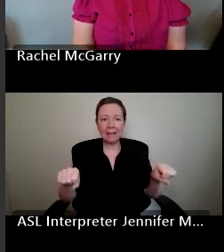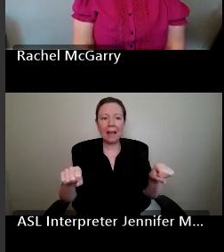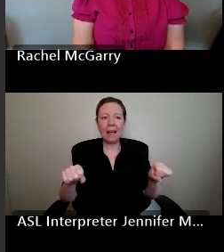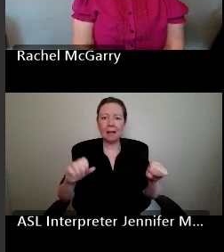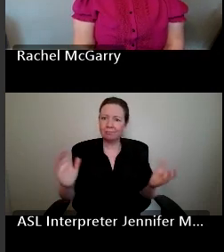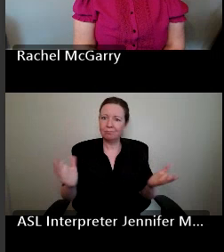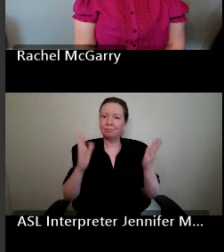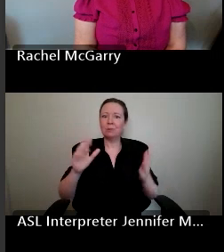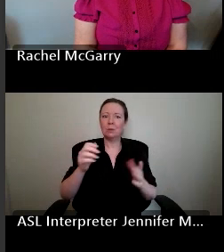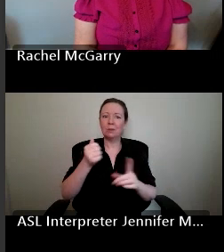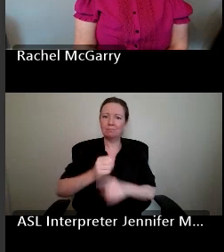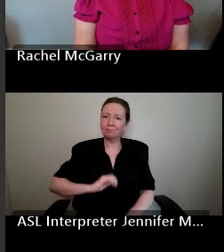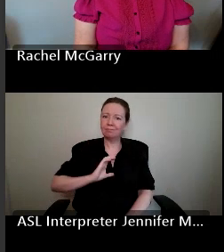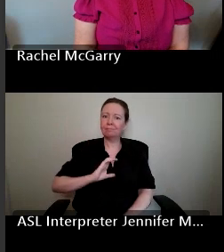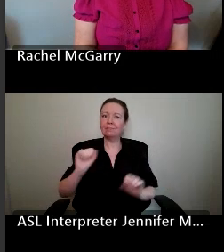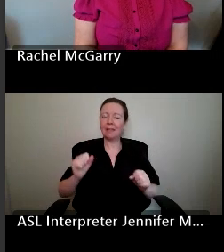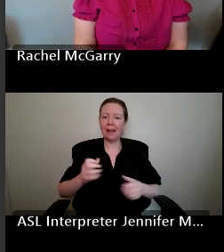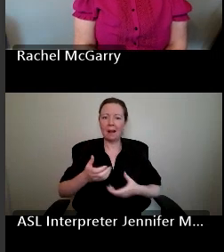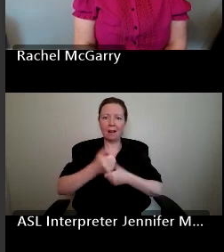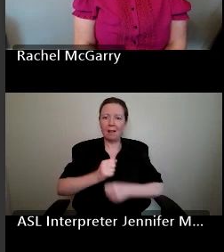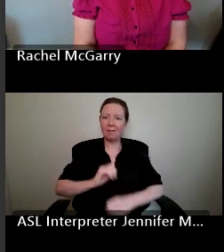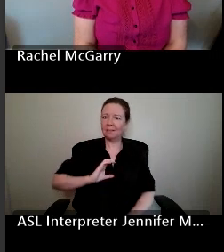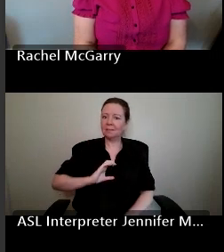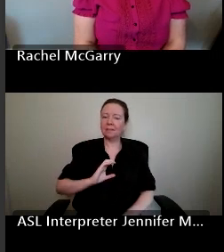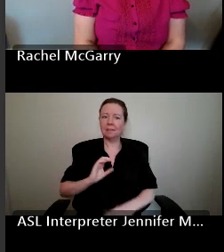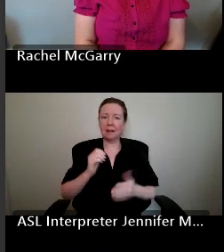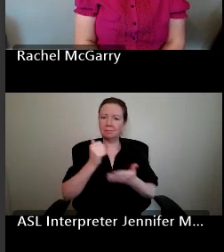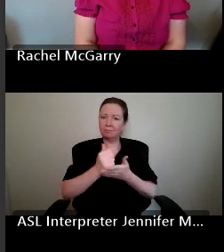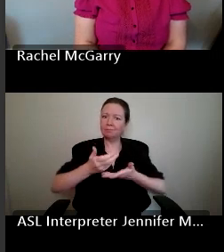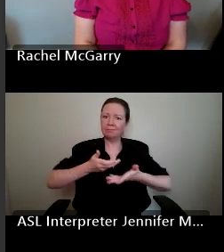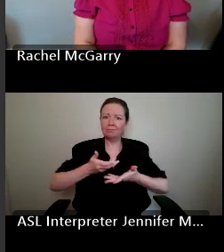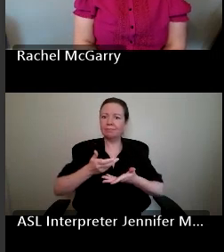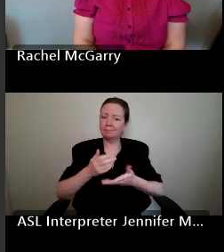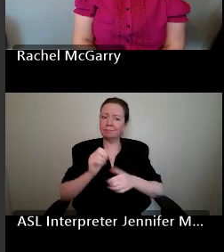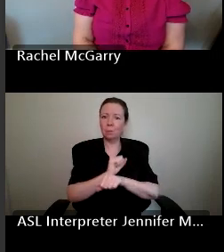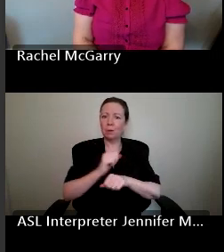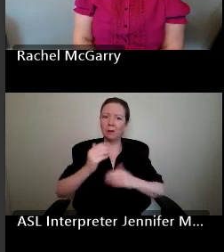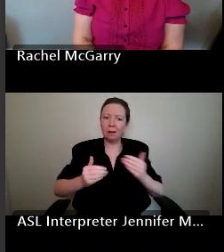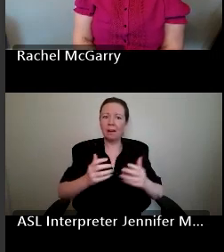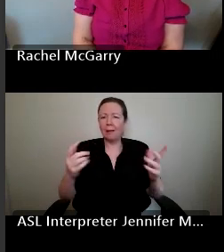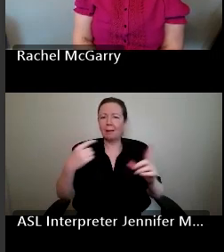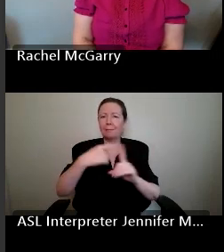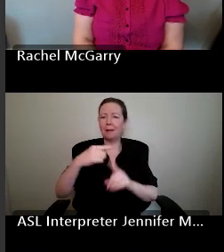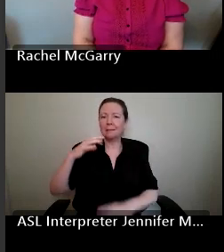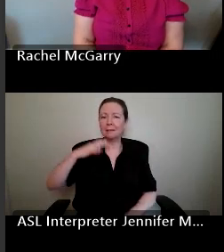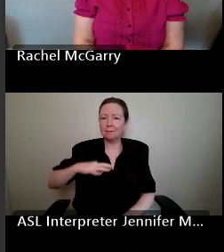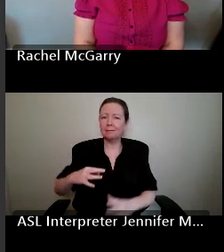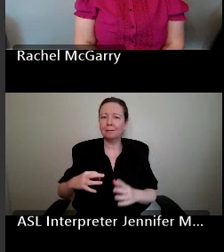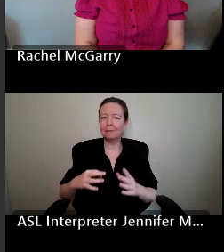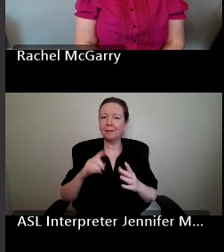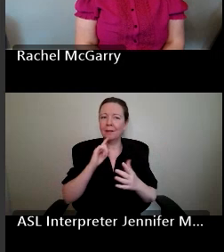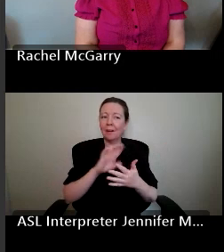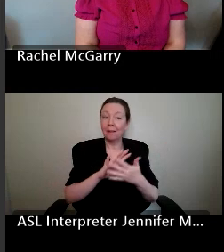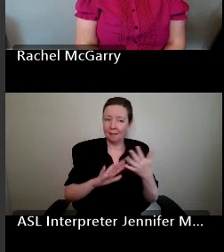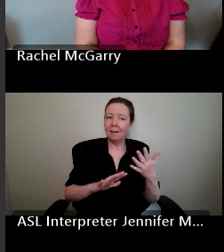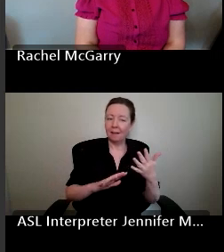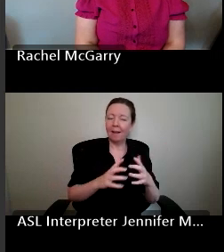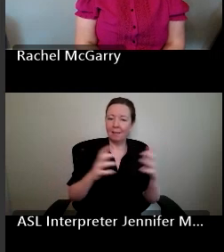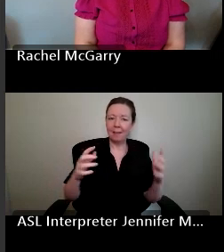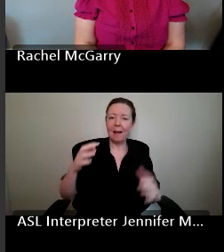of your self-esteem, can build your confidence in your work environment. It can definitely create a lot of positives. So there are a lot of benefits